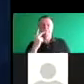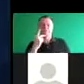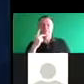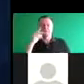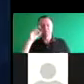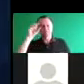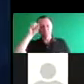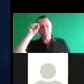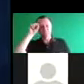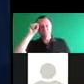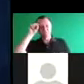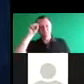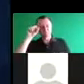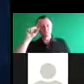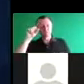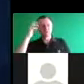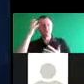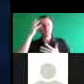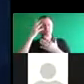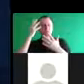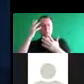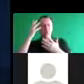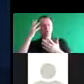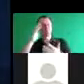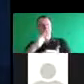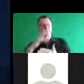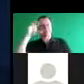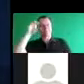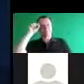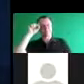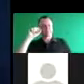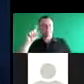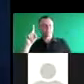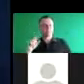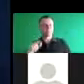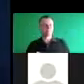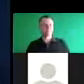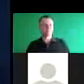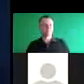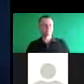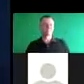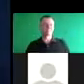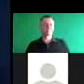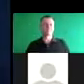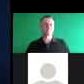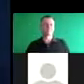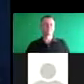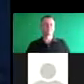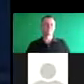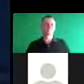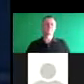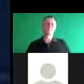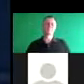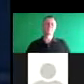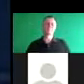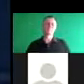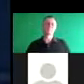memories. These two things. But it's also, you know, I want to explore that